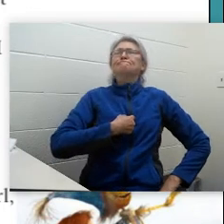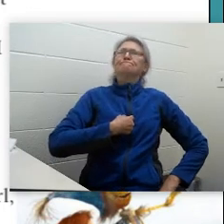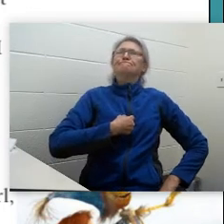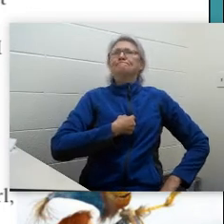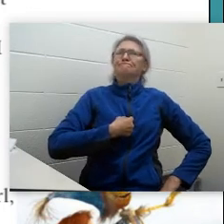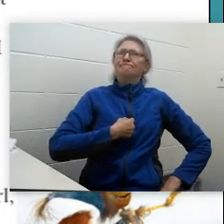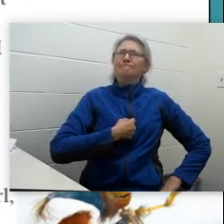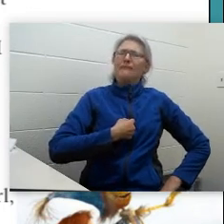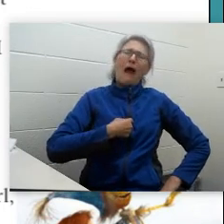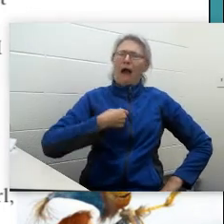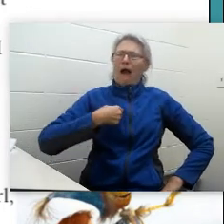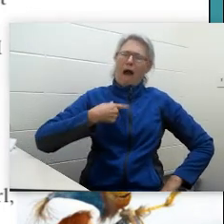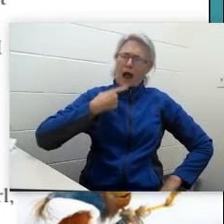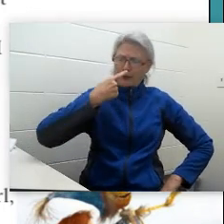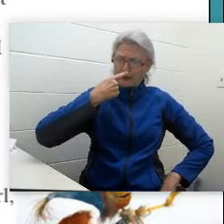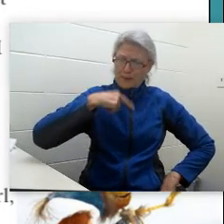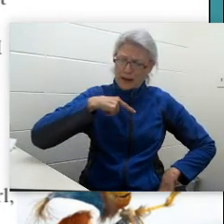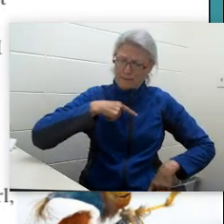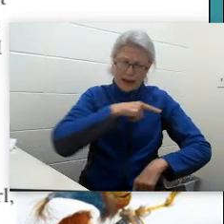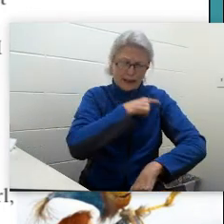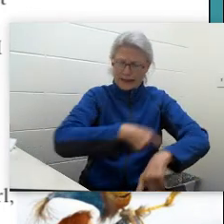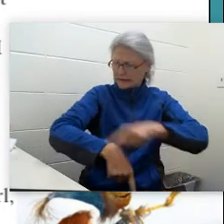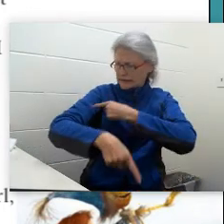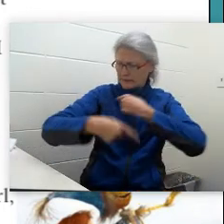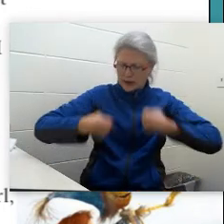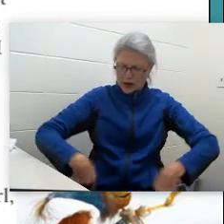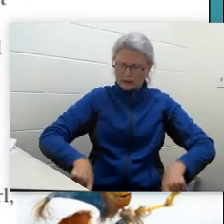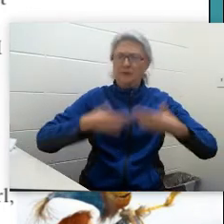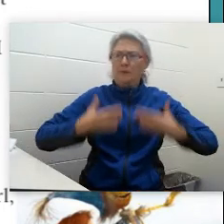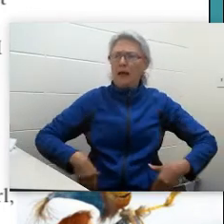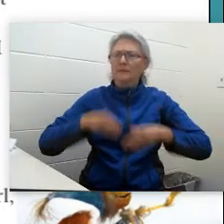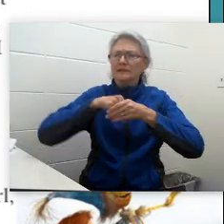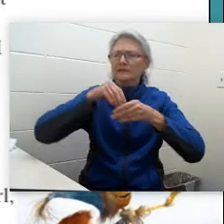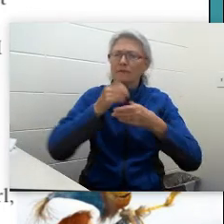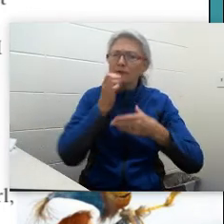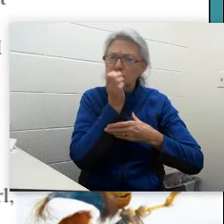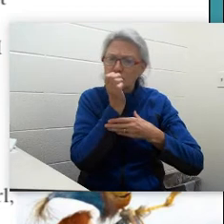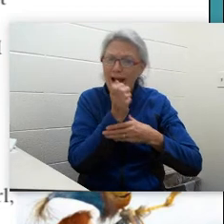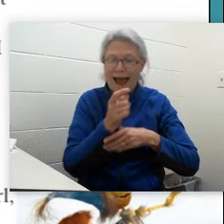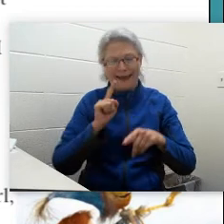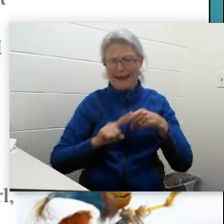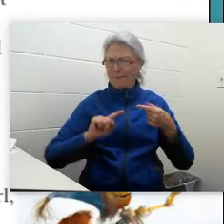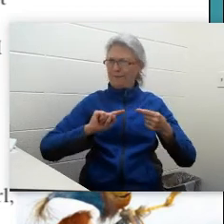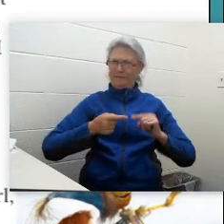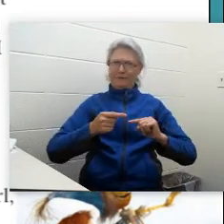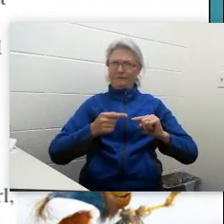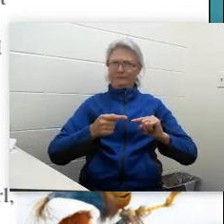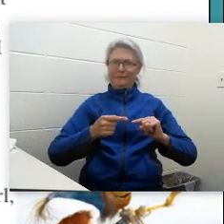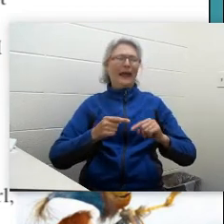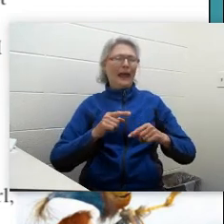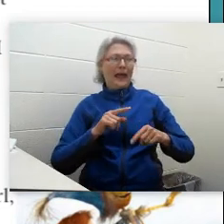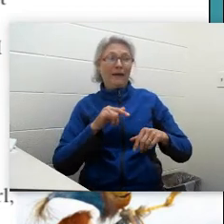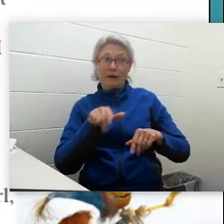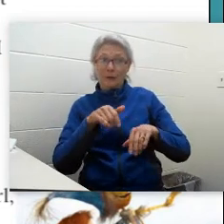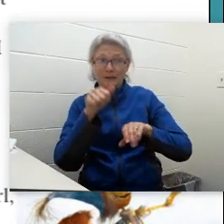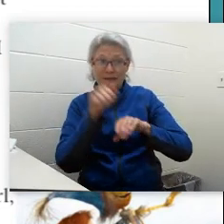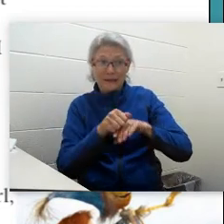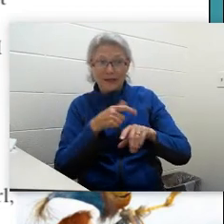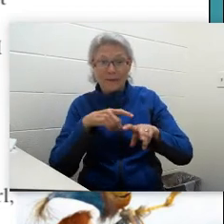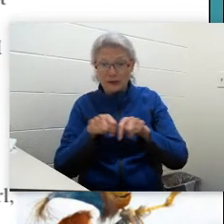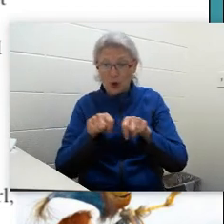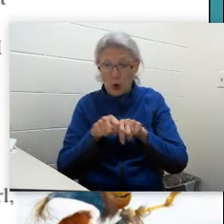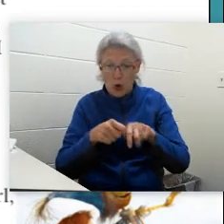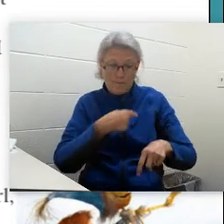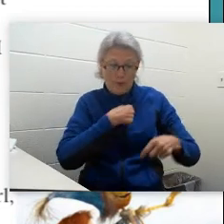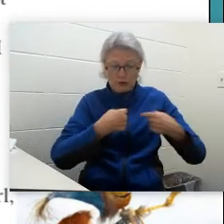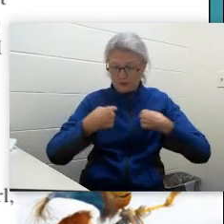confidently, "I don't mind my legs and my arms and body being stuffed because I cannot get hurt. If anyone treads on my toes or sticks a pin